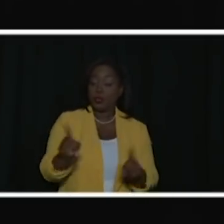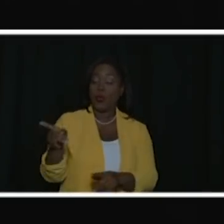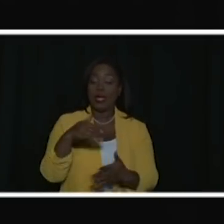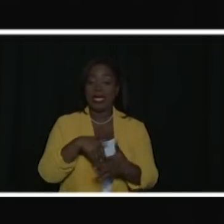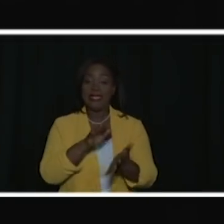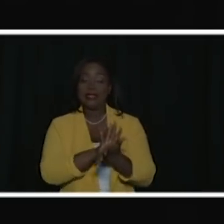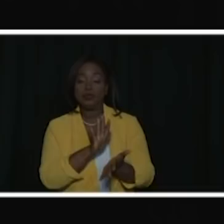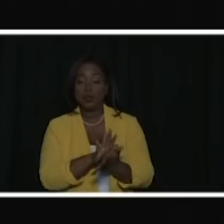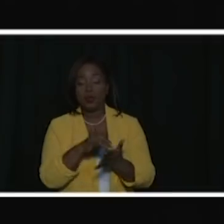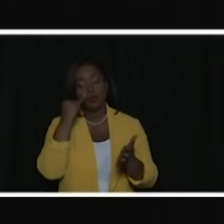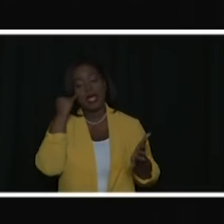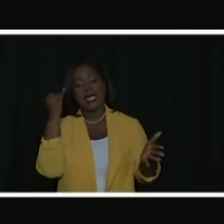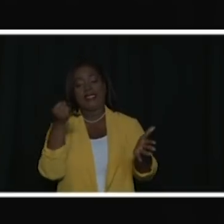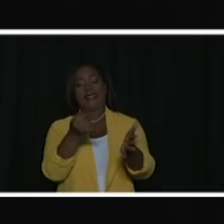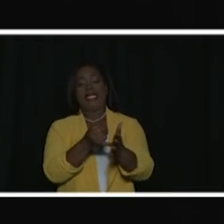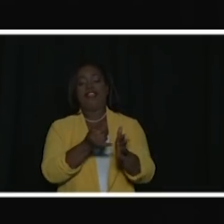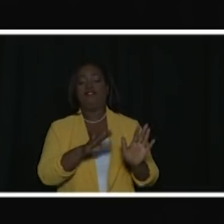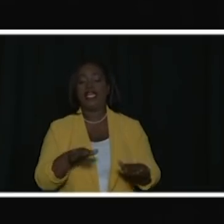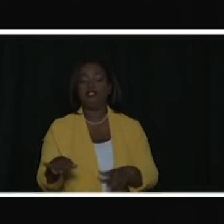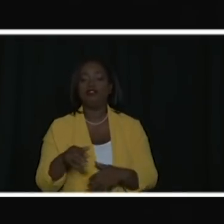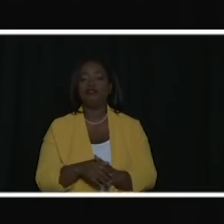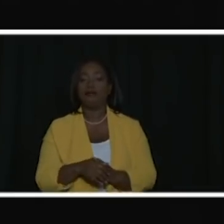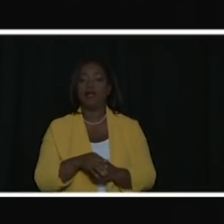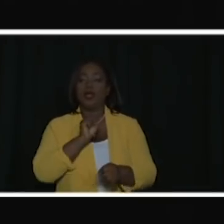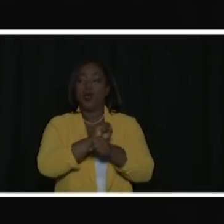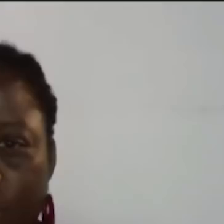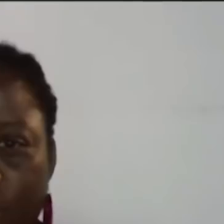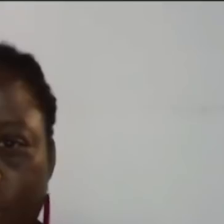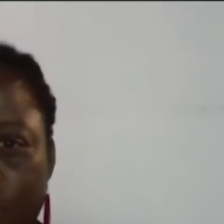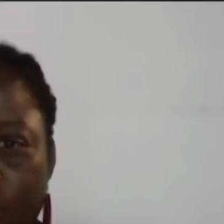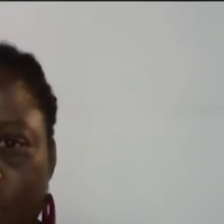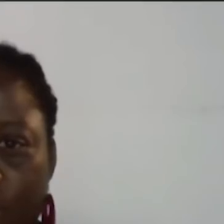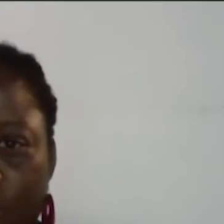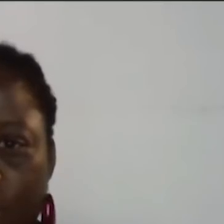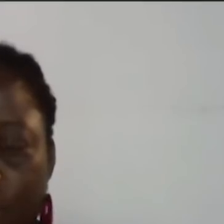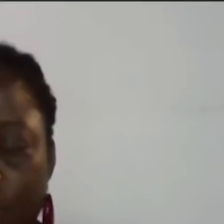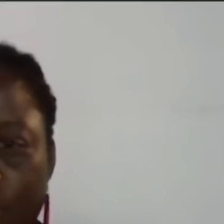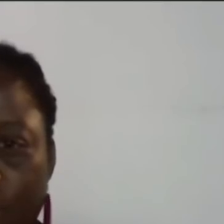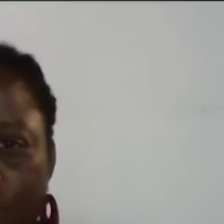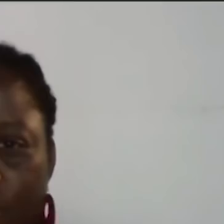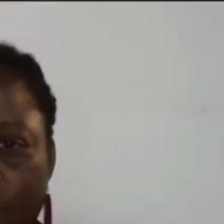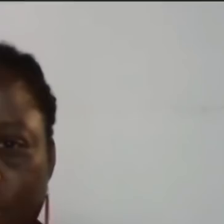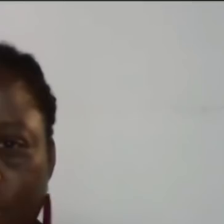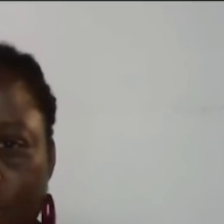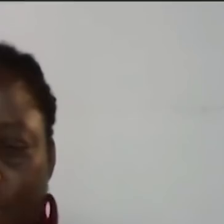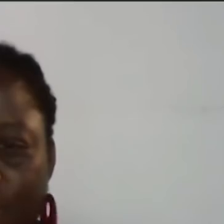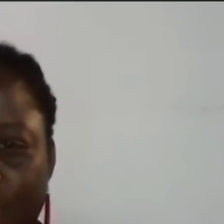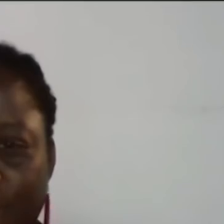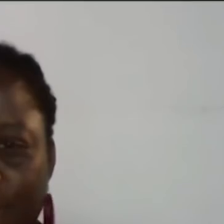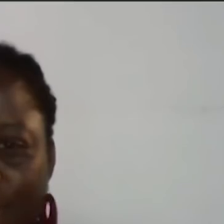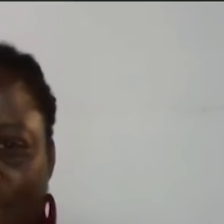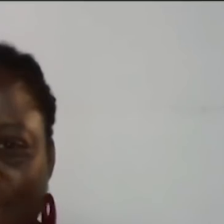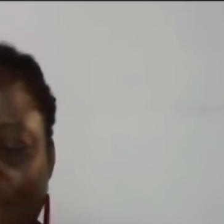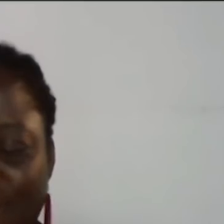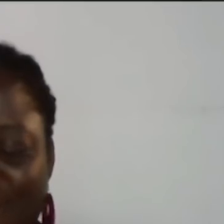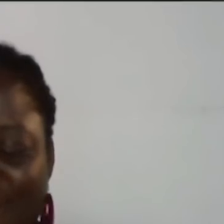and identify, then we work with other stakeholders to provide support. She says a team of psychologists and social